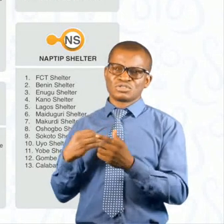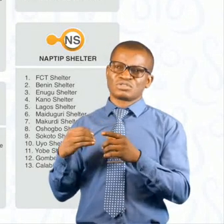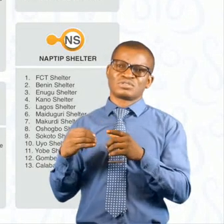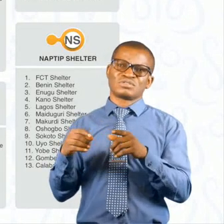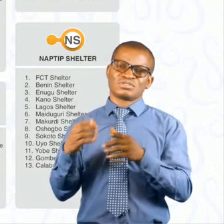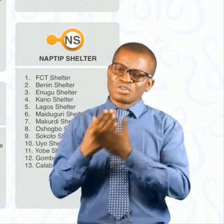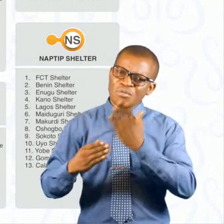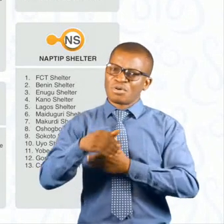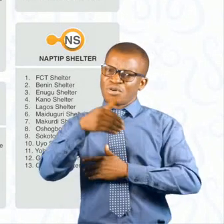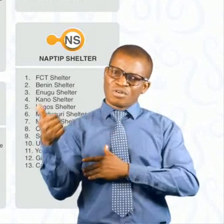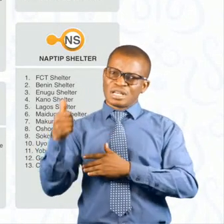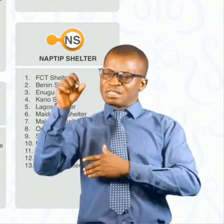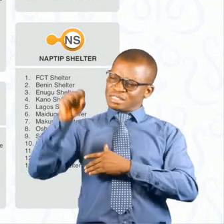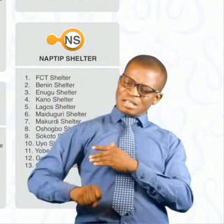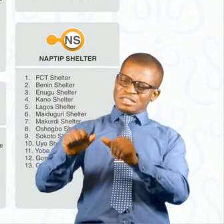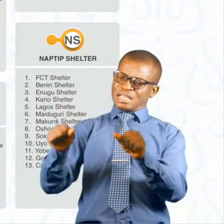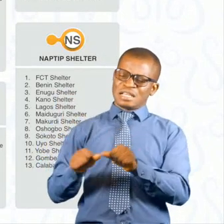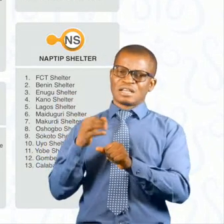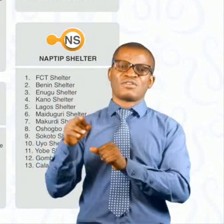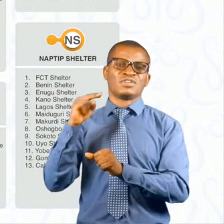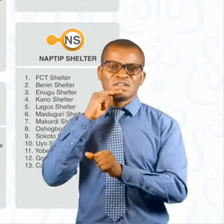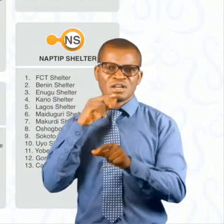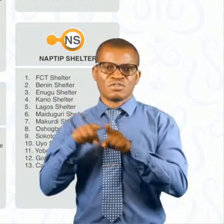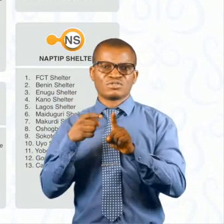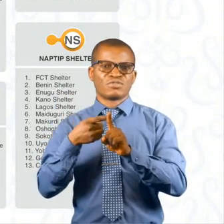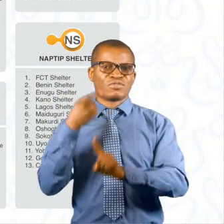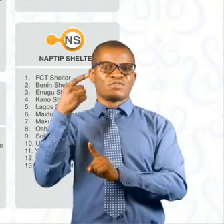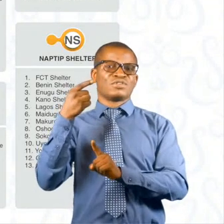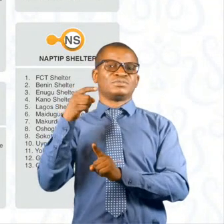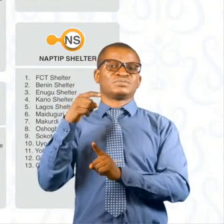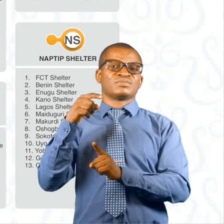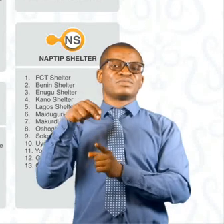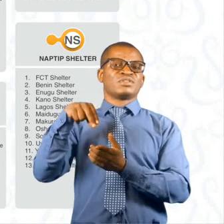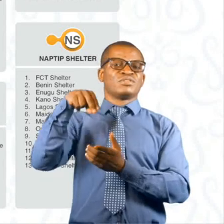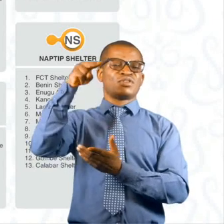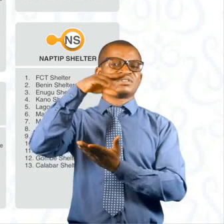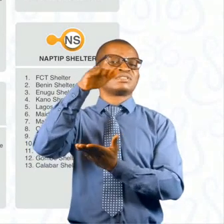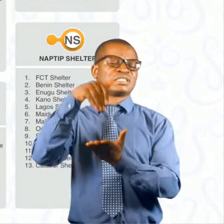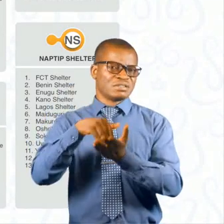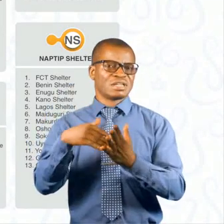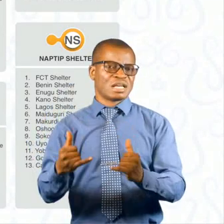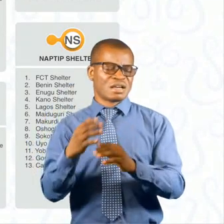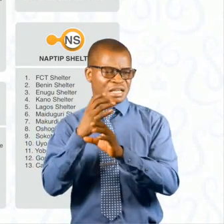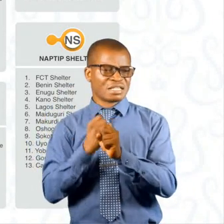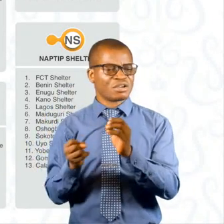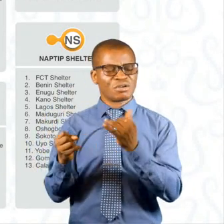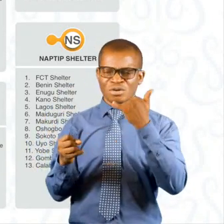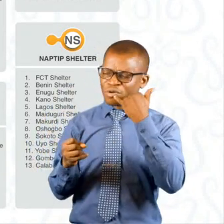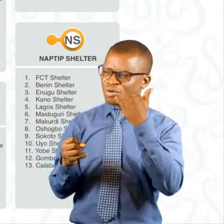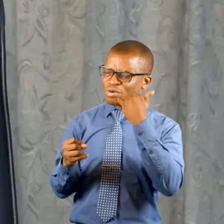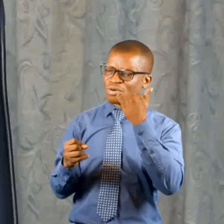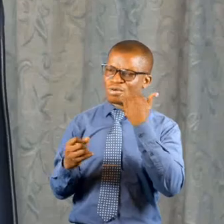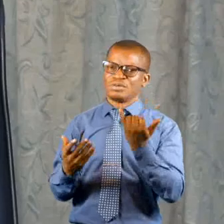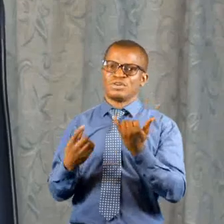southern parts of the country, and also from the the central part of the country started getting more